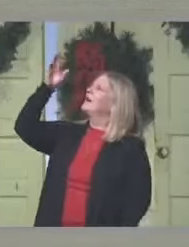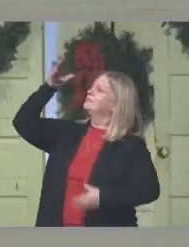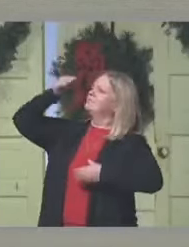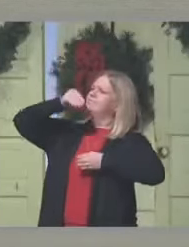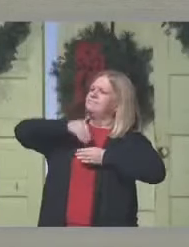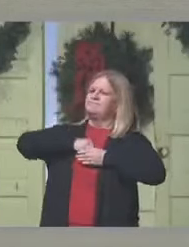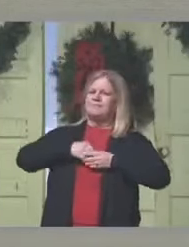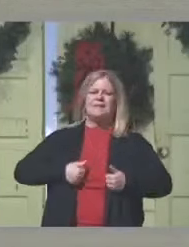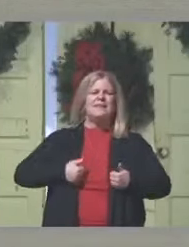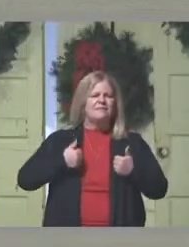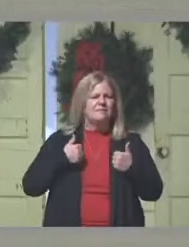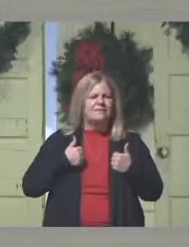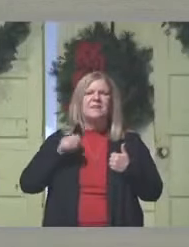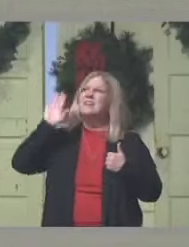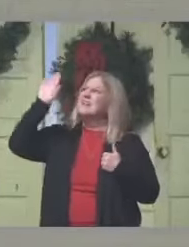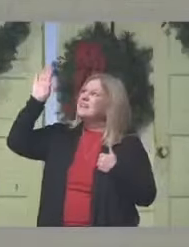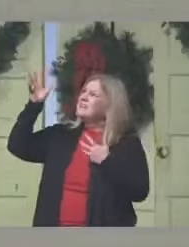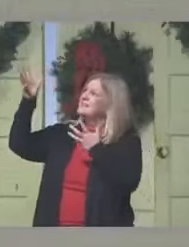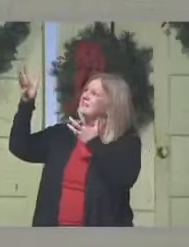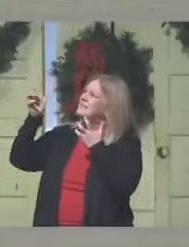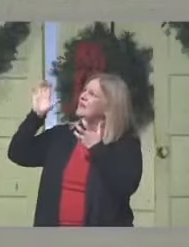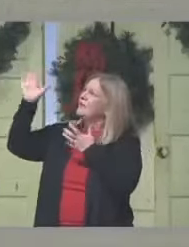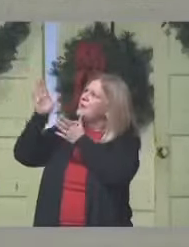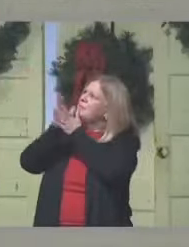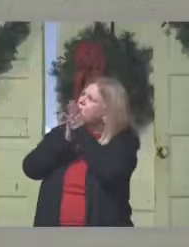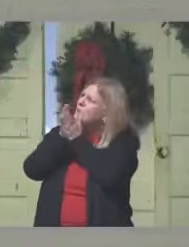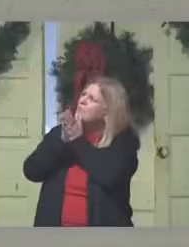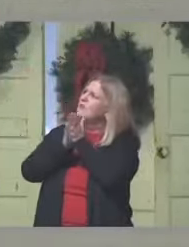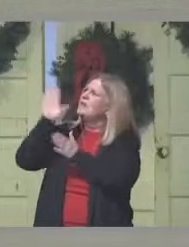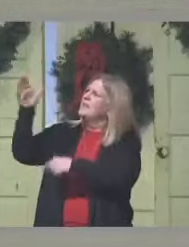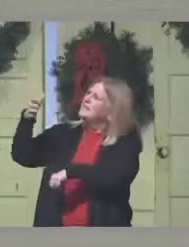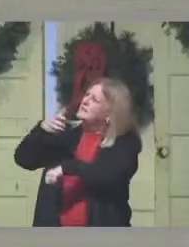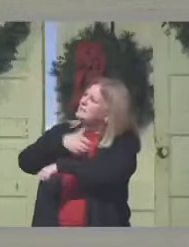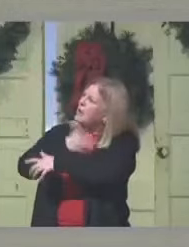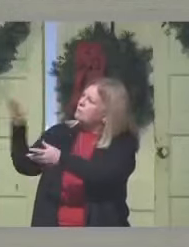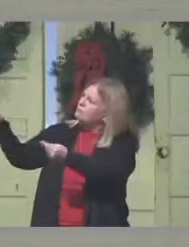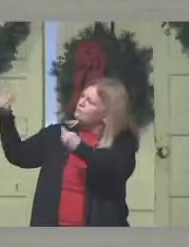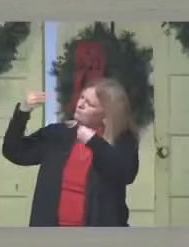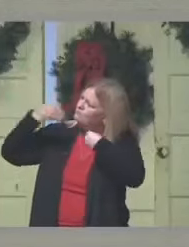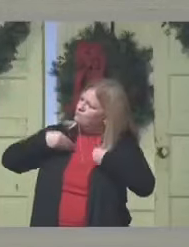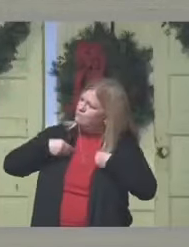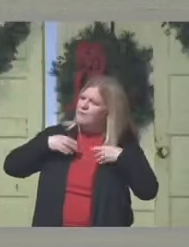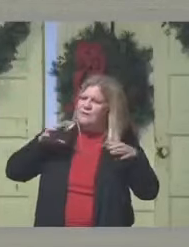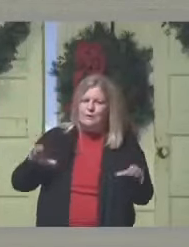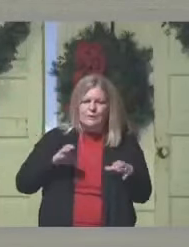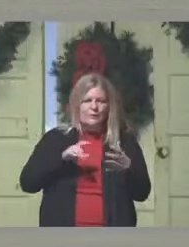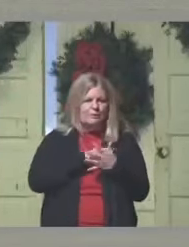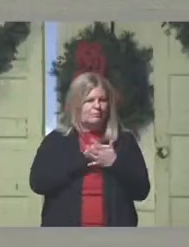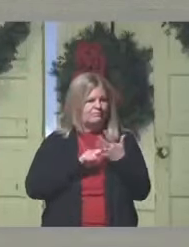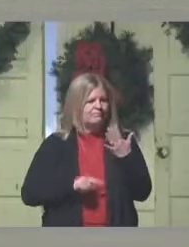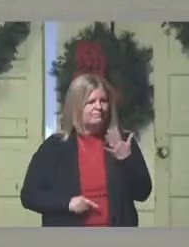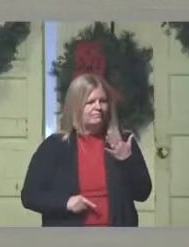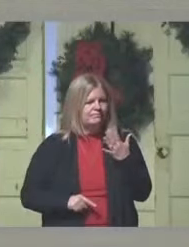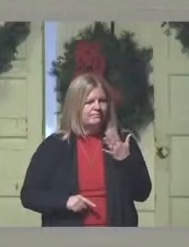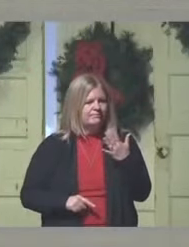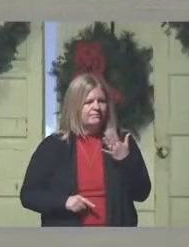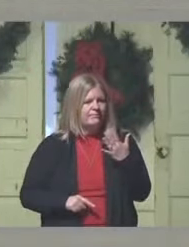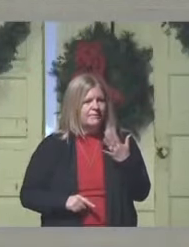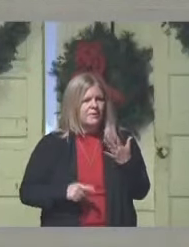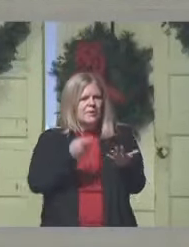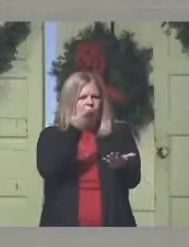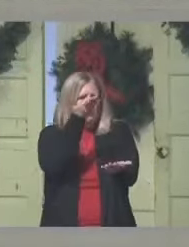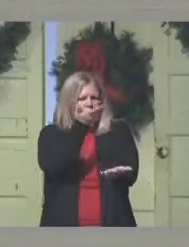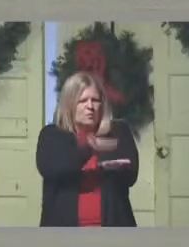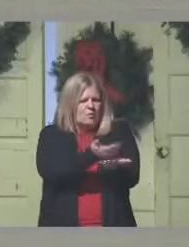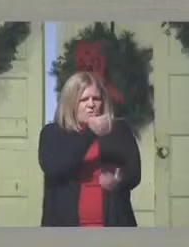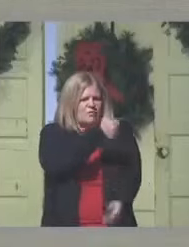now, giving you his desires, his motives, and his power to carry them out? So prove yourselves